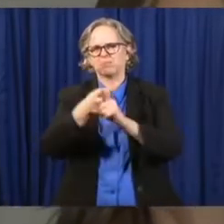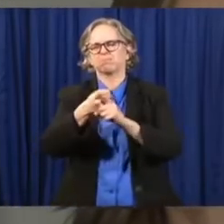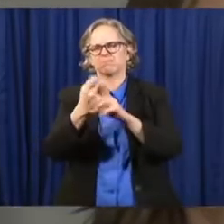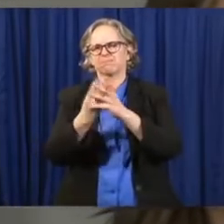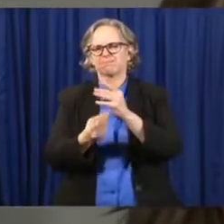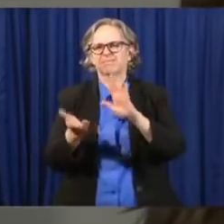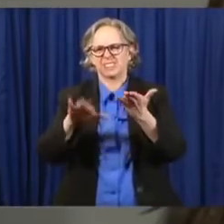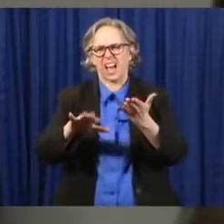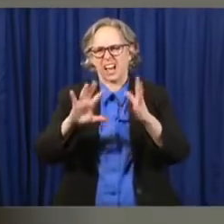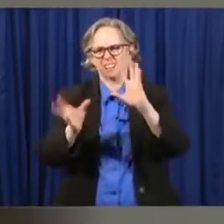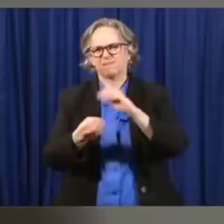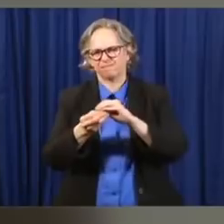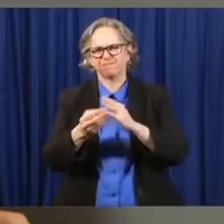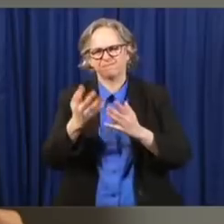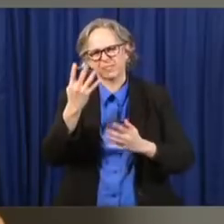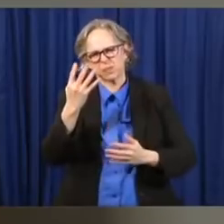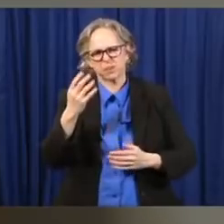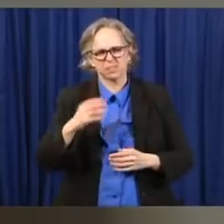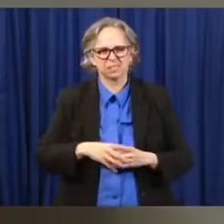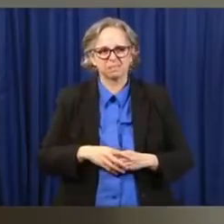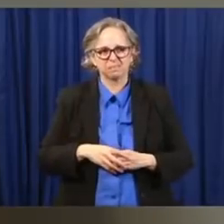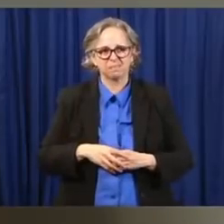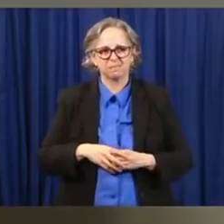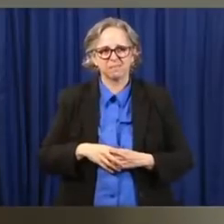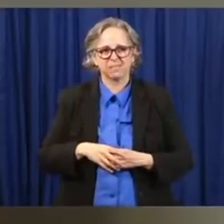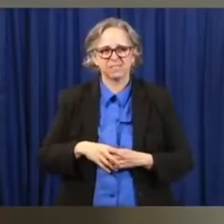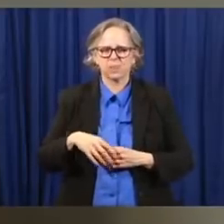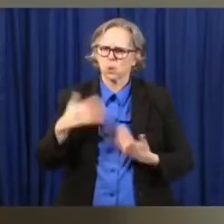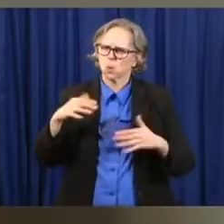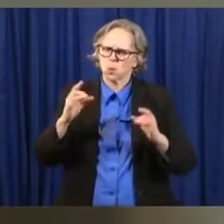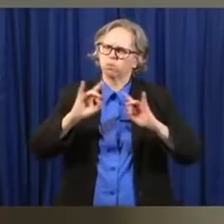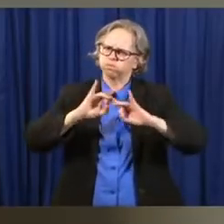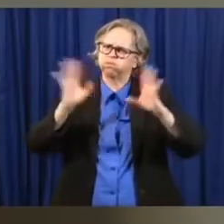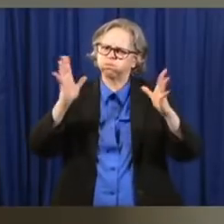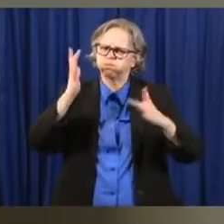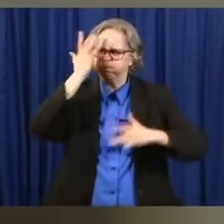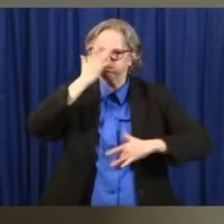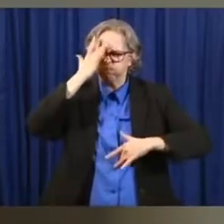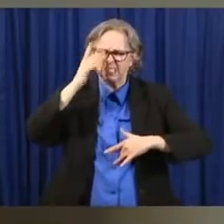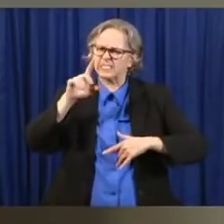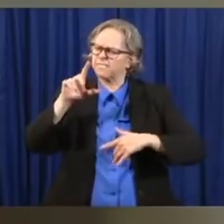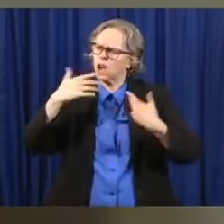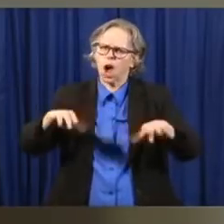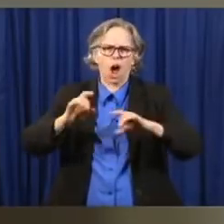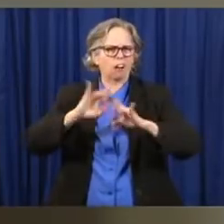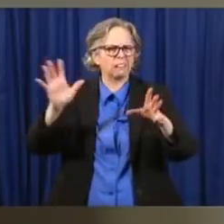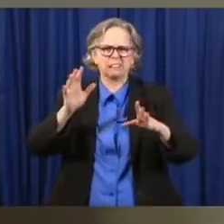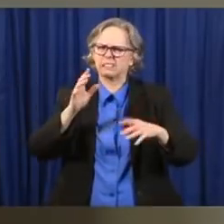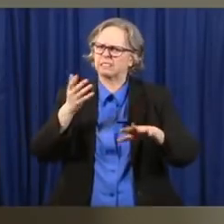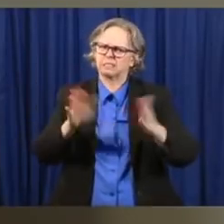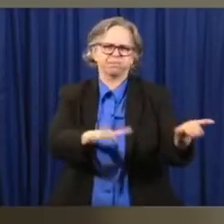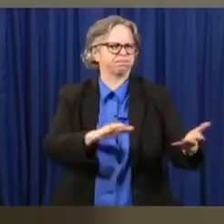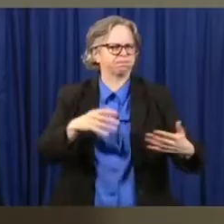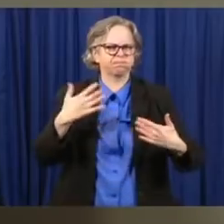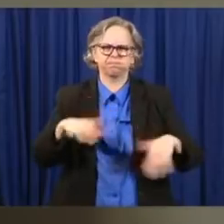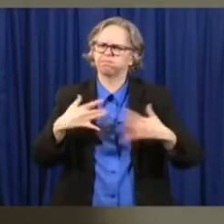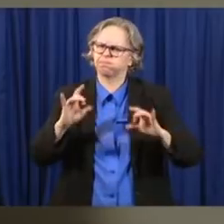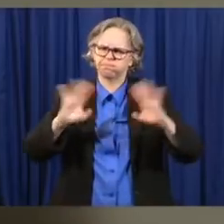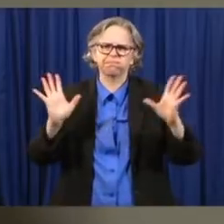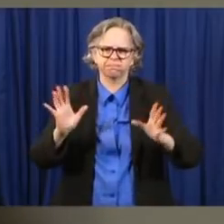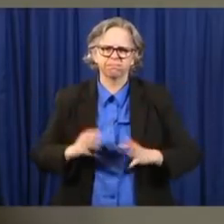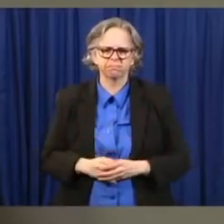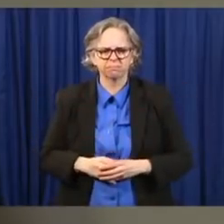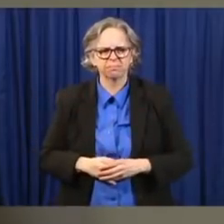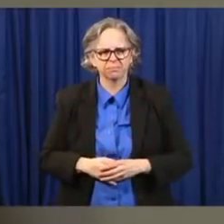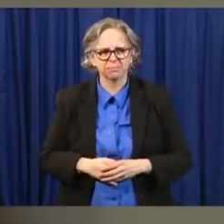a very lethal disease. We have, at this point, still a majority of folks being tested being